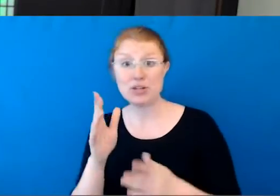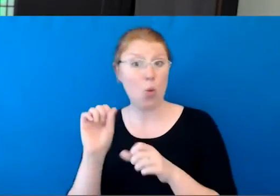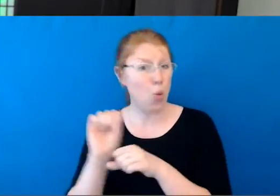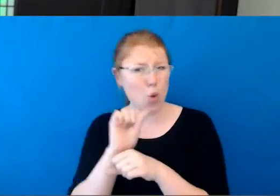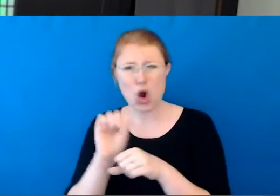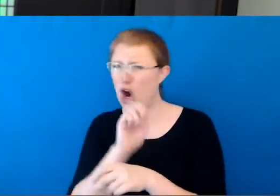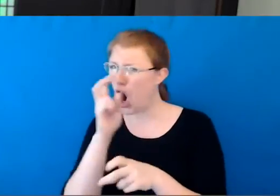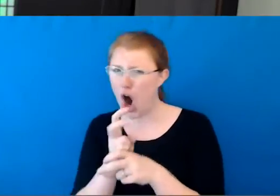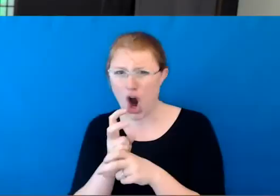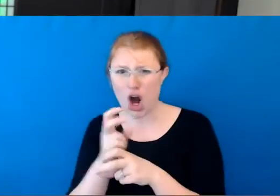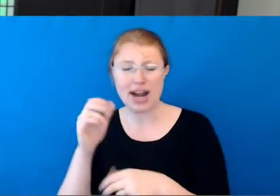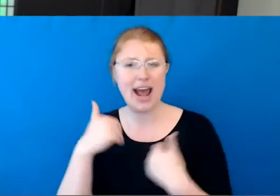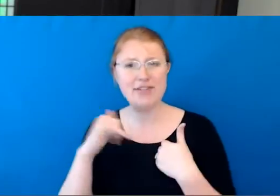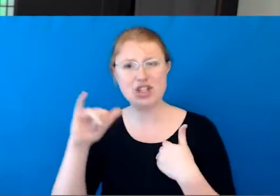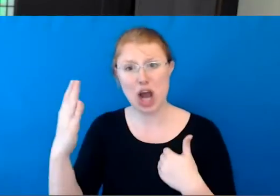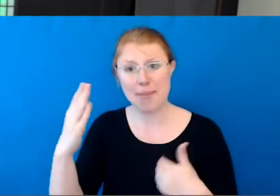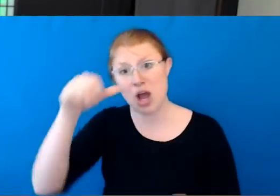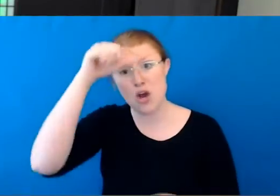preparing